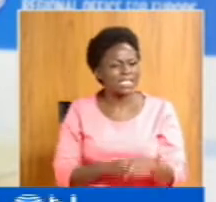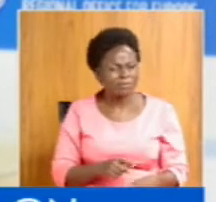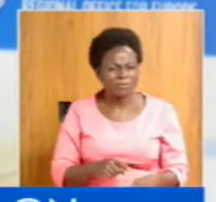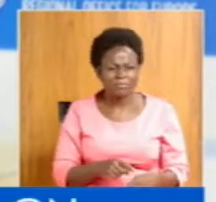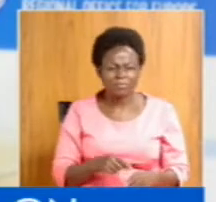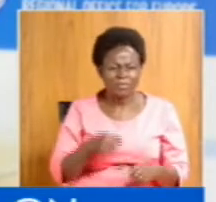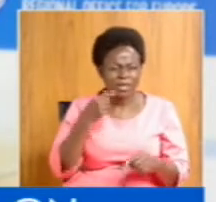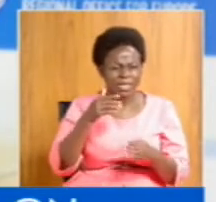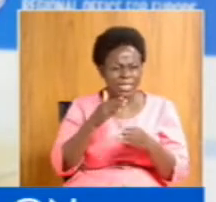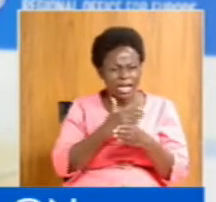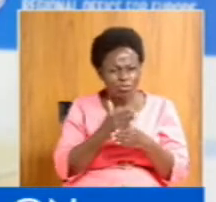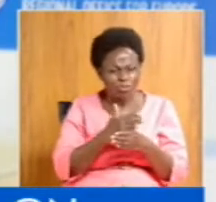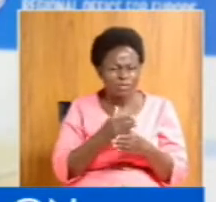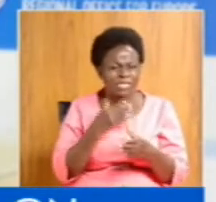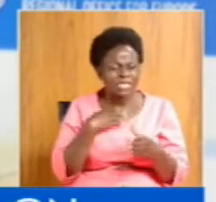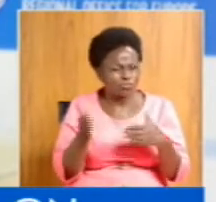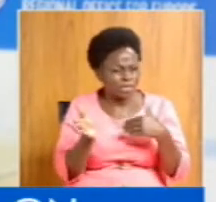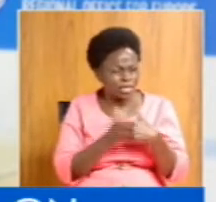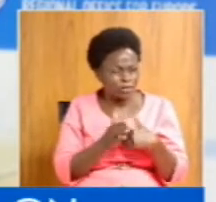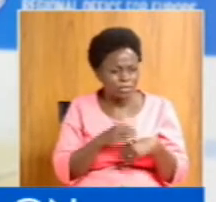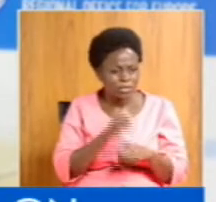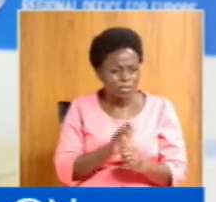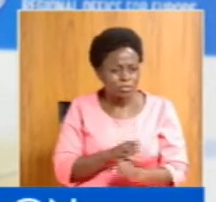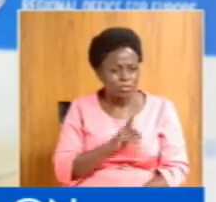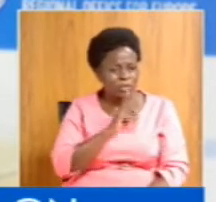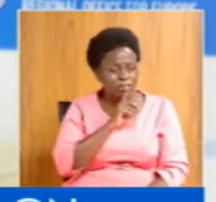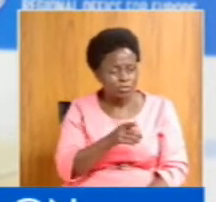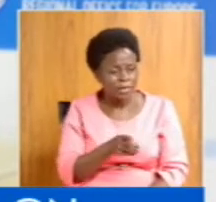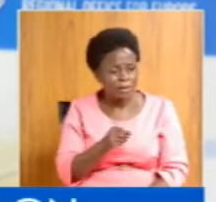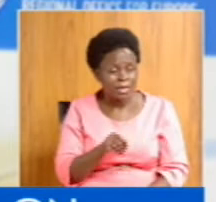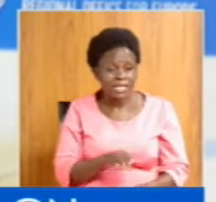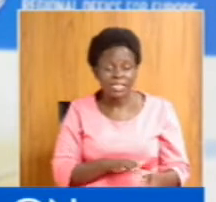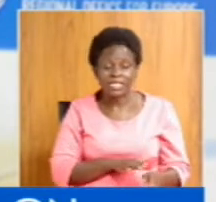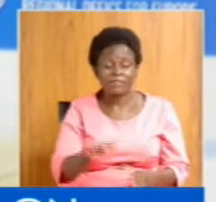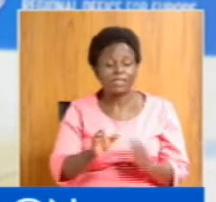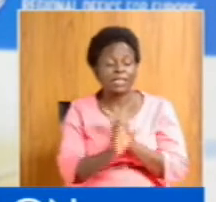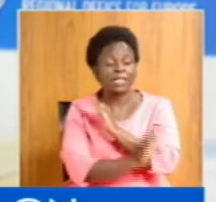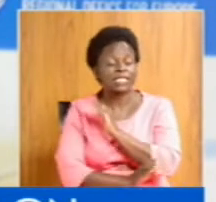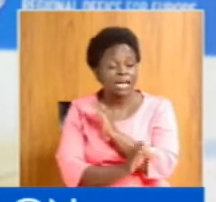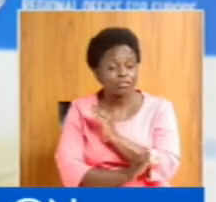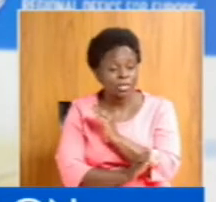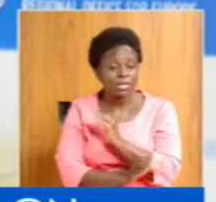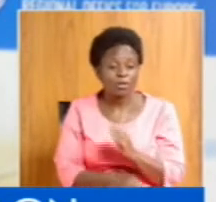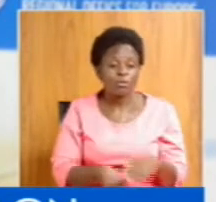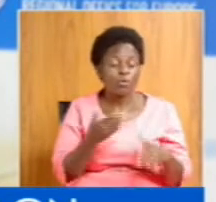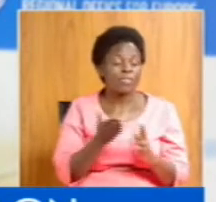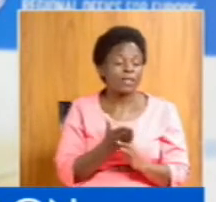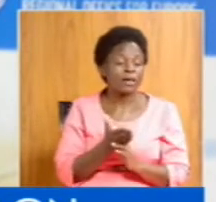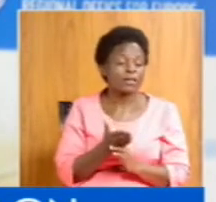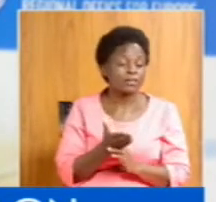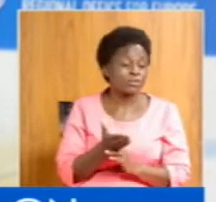there are loopholes that need to be closed to make sure that money that is leaving this country illicitly is whether it's through